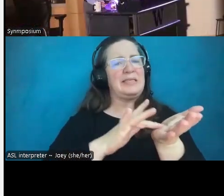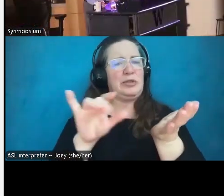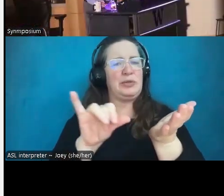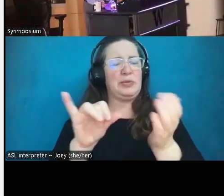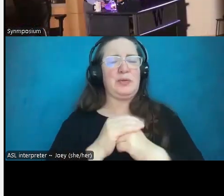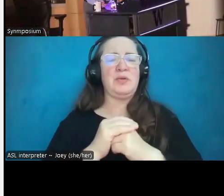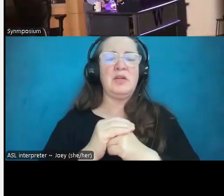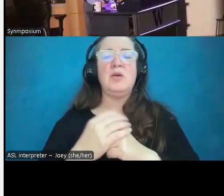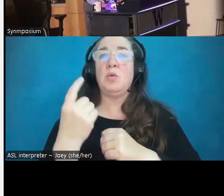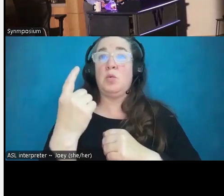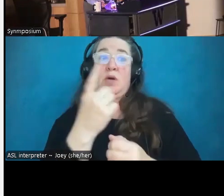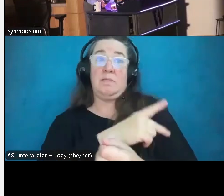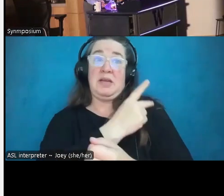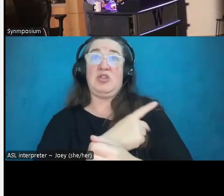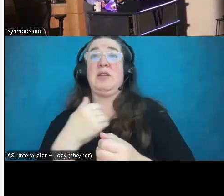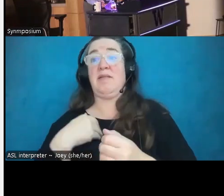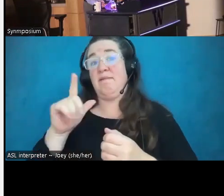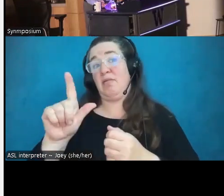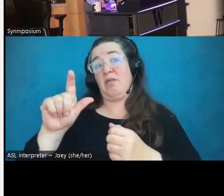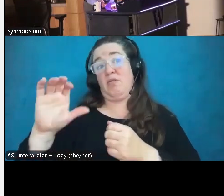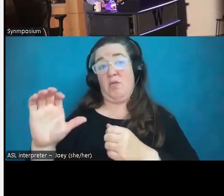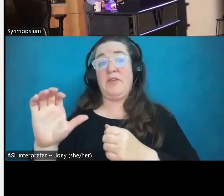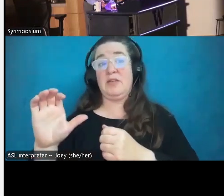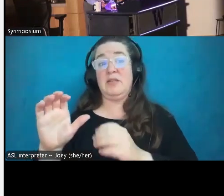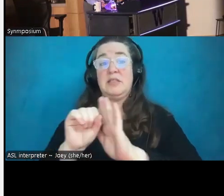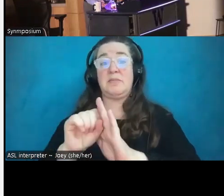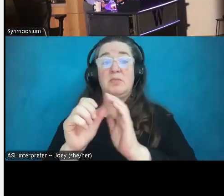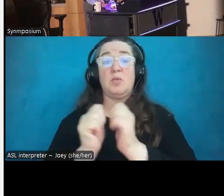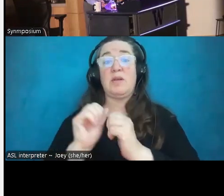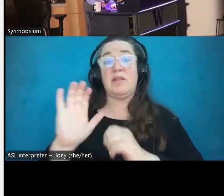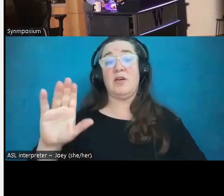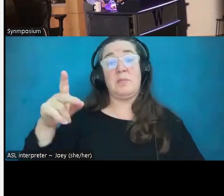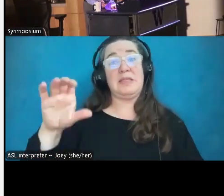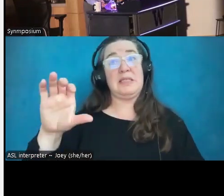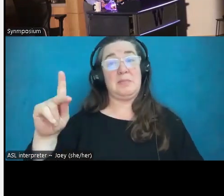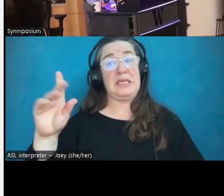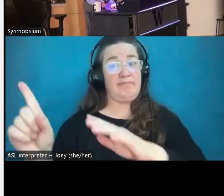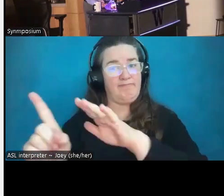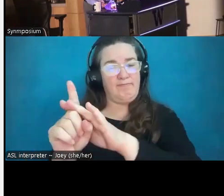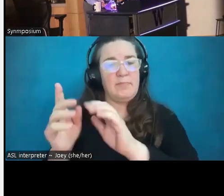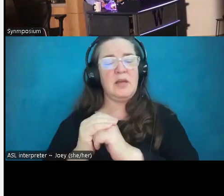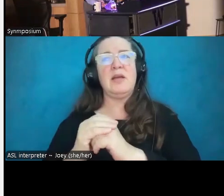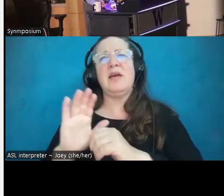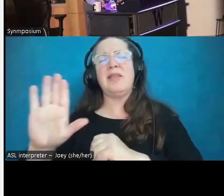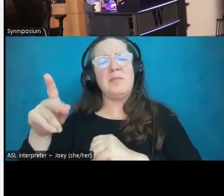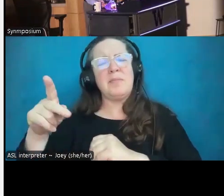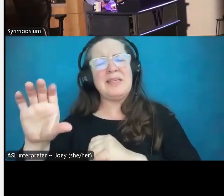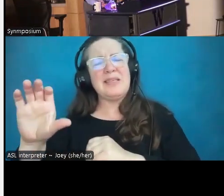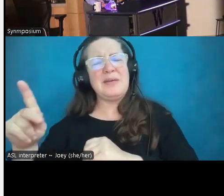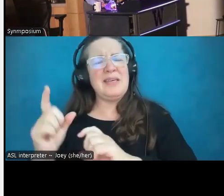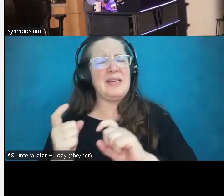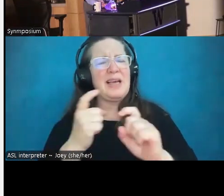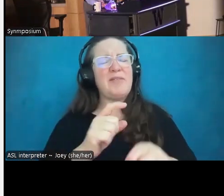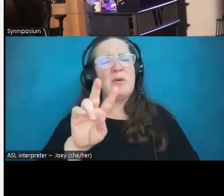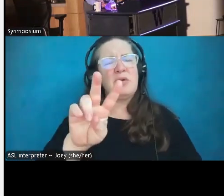who came with long COVID symptoms to their PCP, who inexplicably put them on like 200 milligrams of Seroquel and